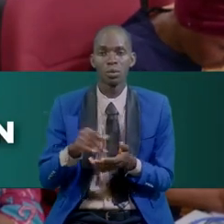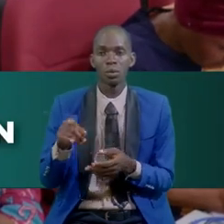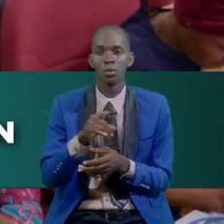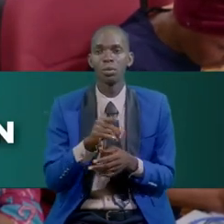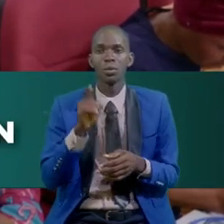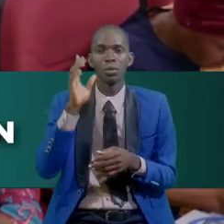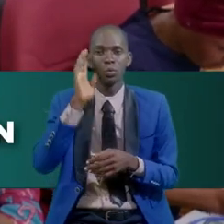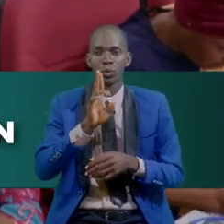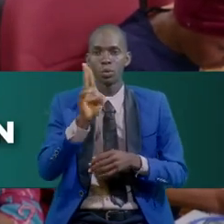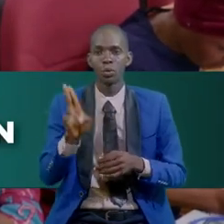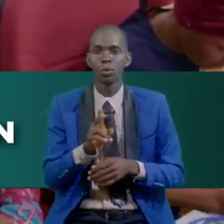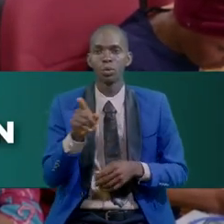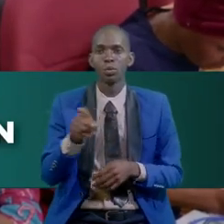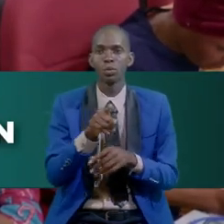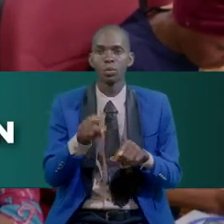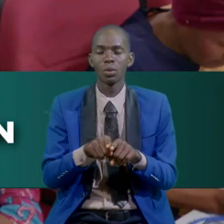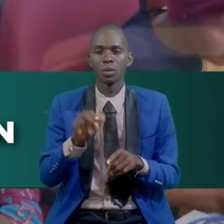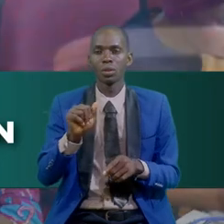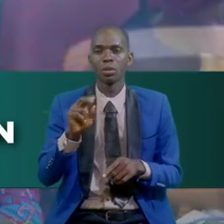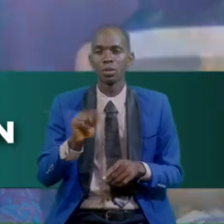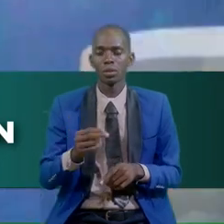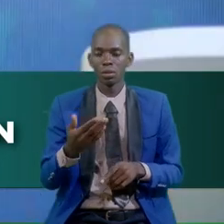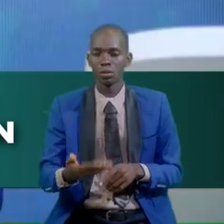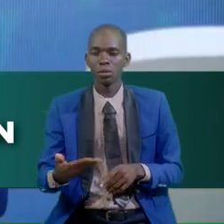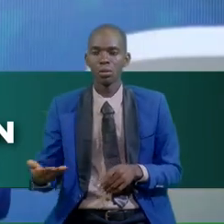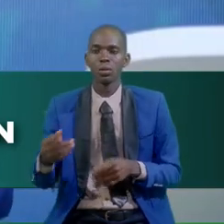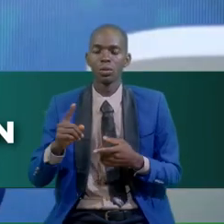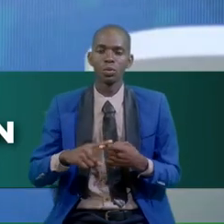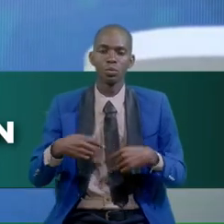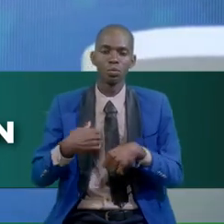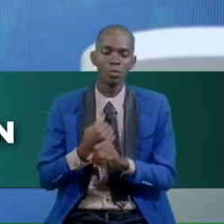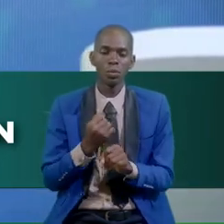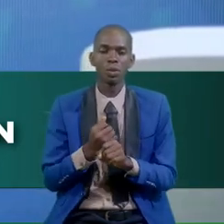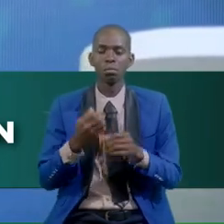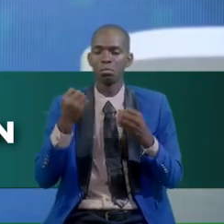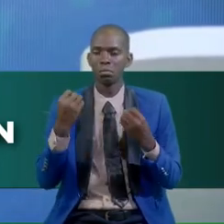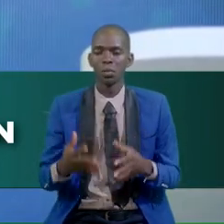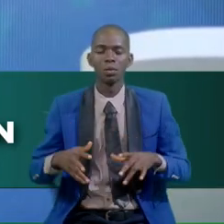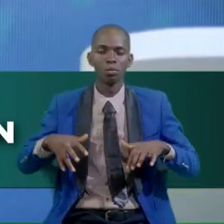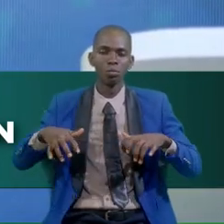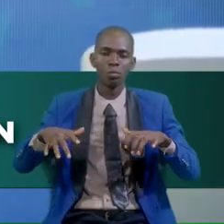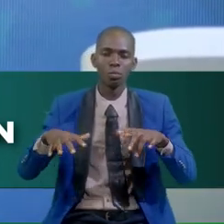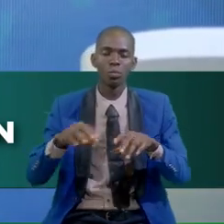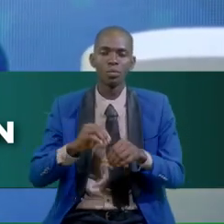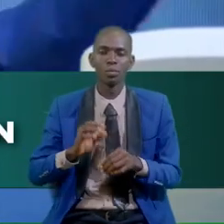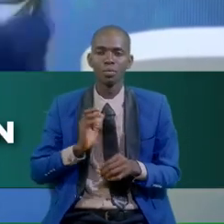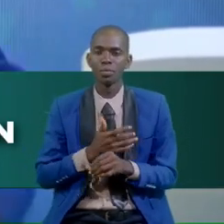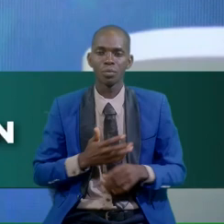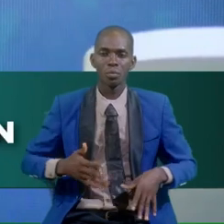instrument to remake multitudes in our land, in every nation, in our